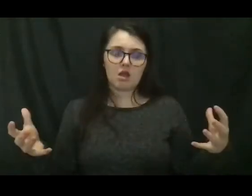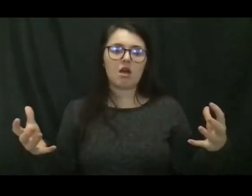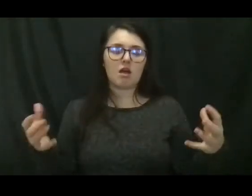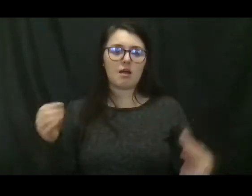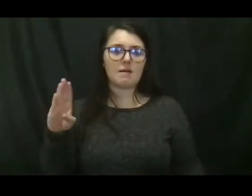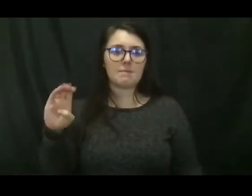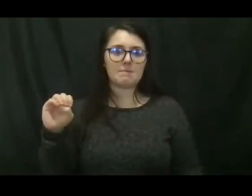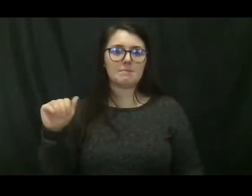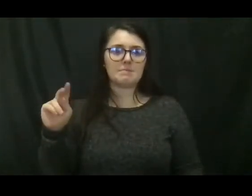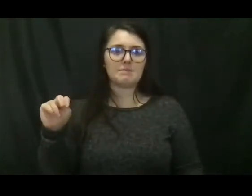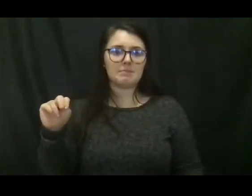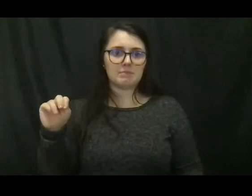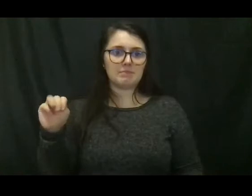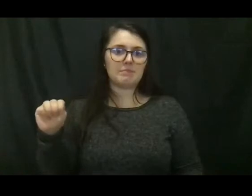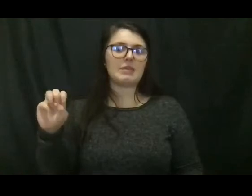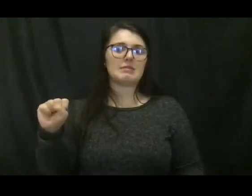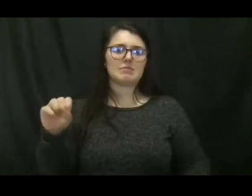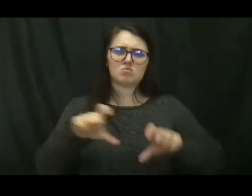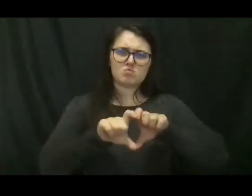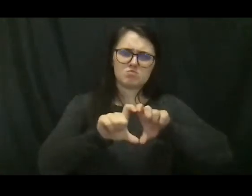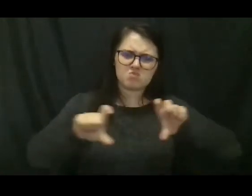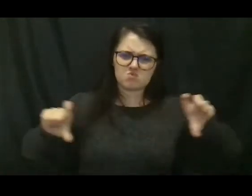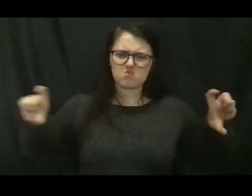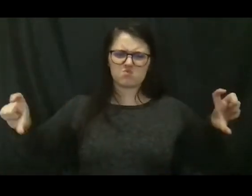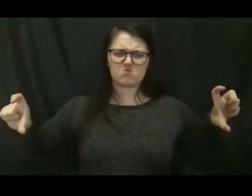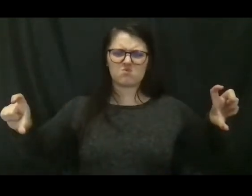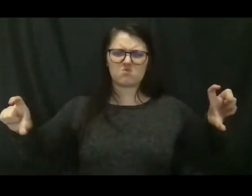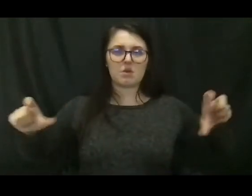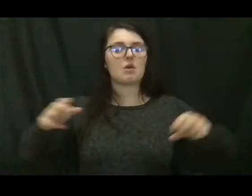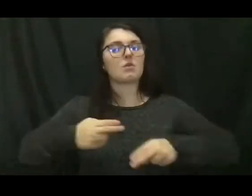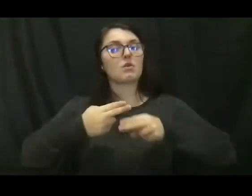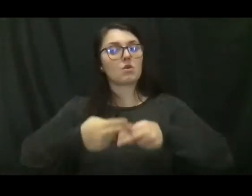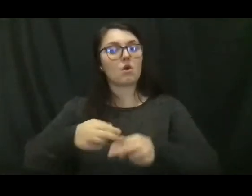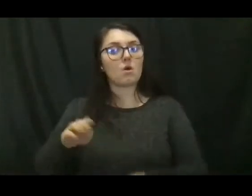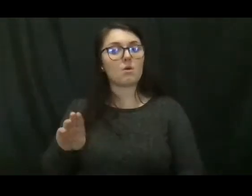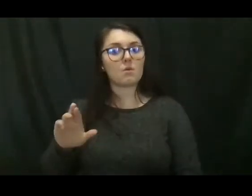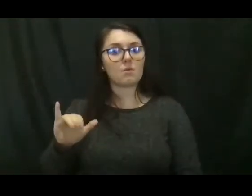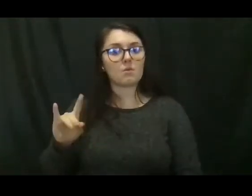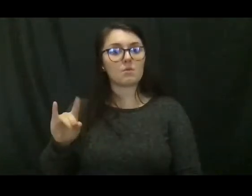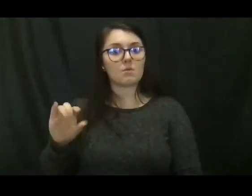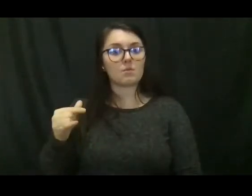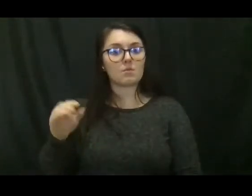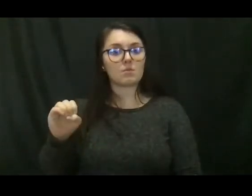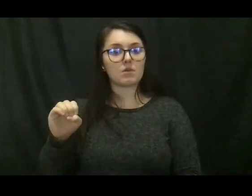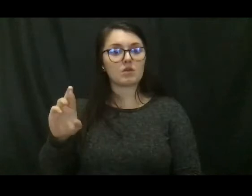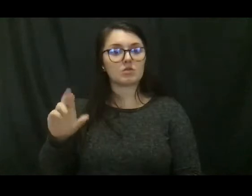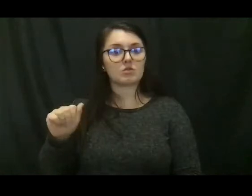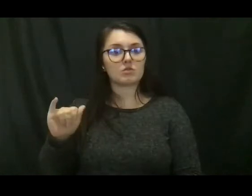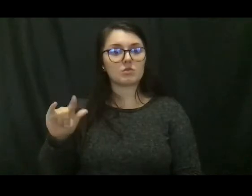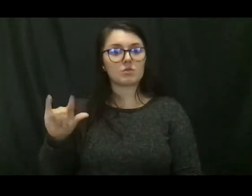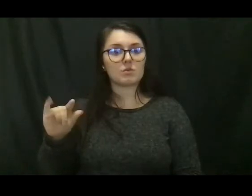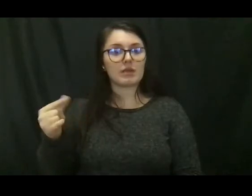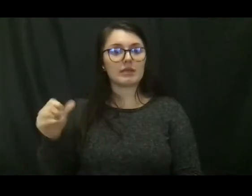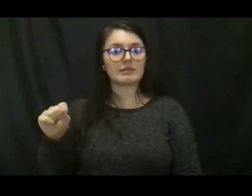me. Those come from, those are called bridge railings, bridge timbers. And so